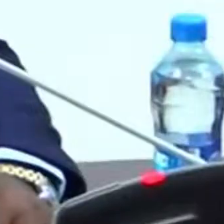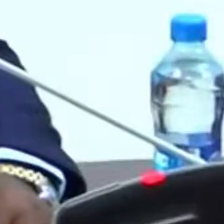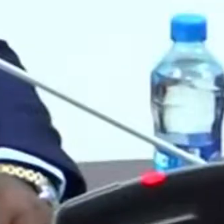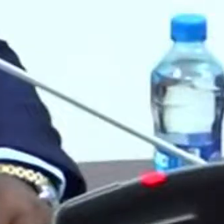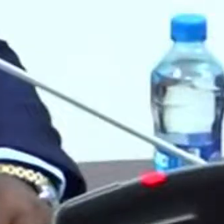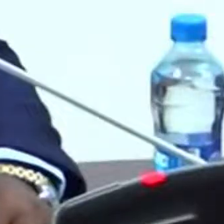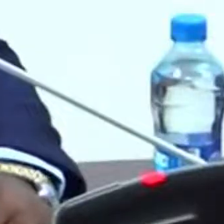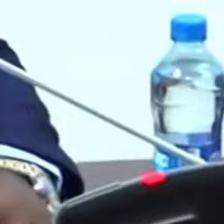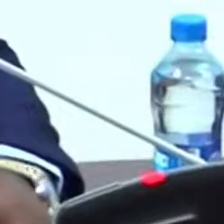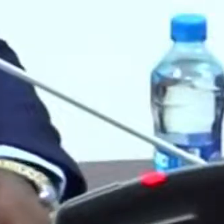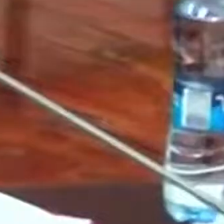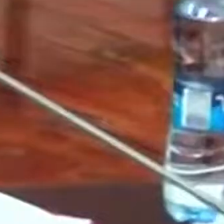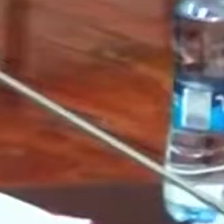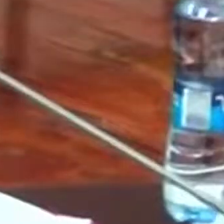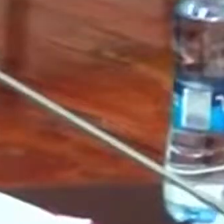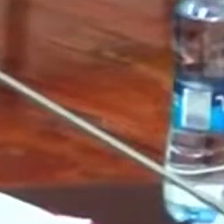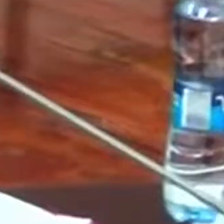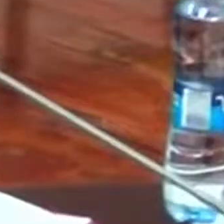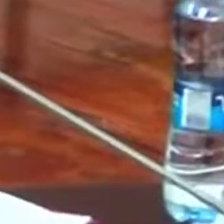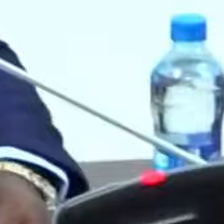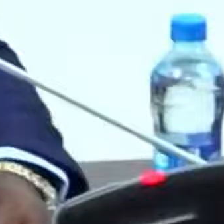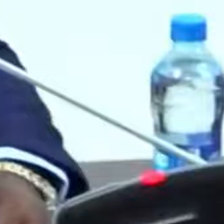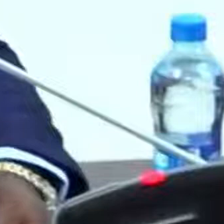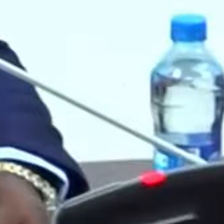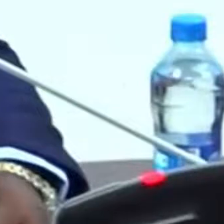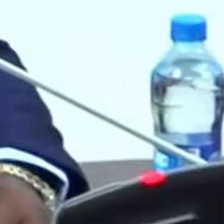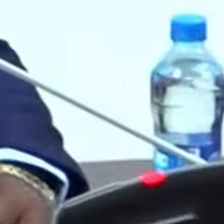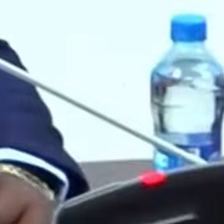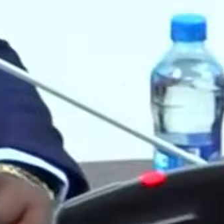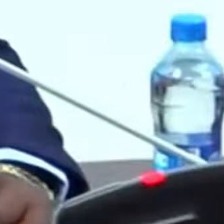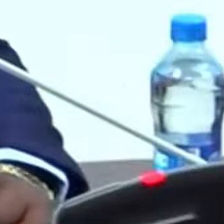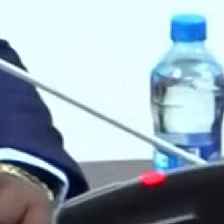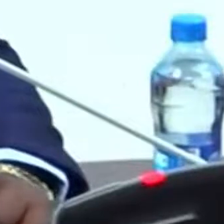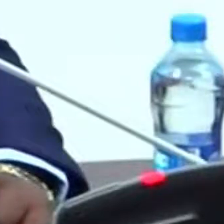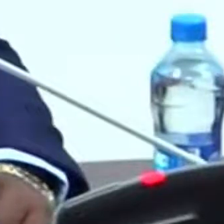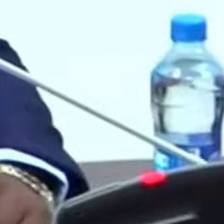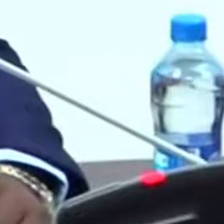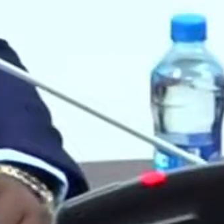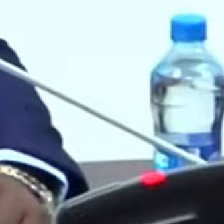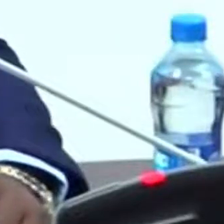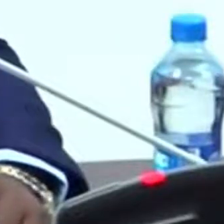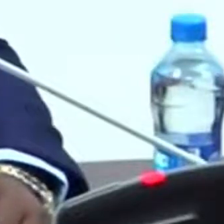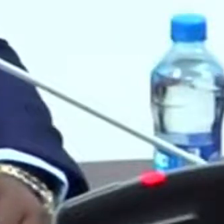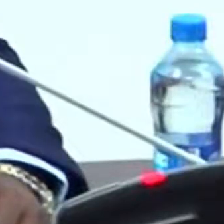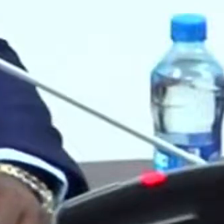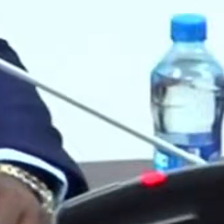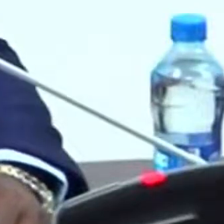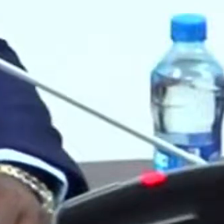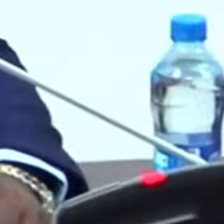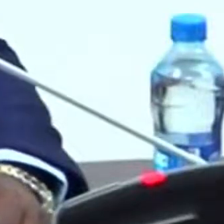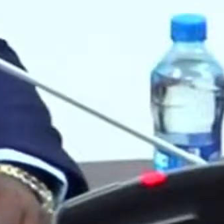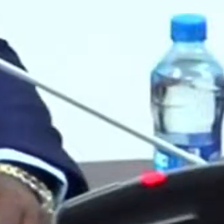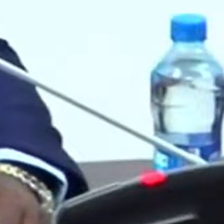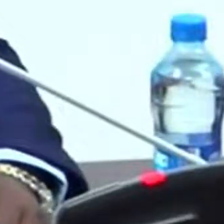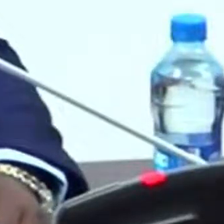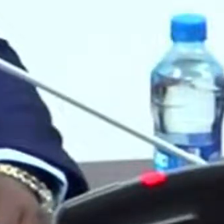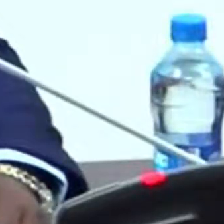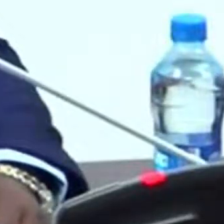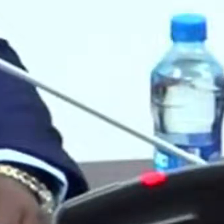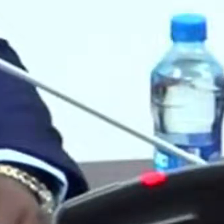Yes, Chair, we are fine. Thank you so much. So you are before the Committee on National